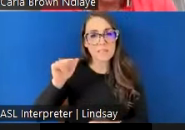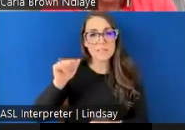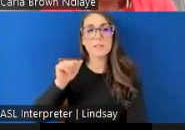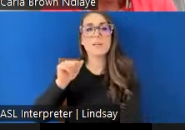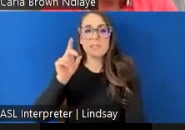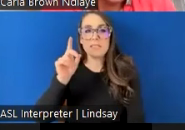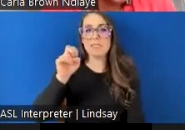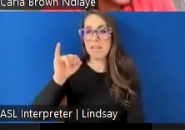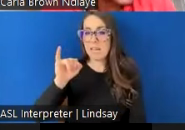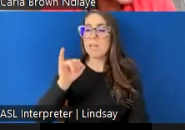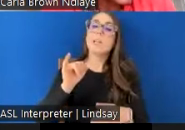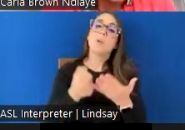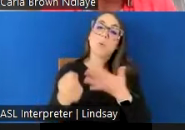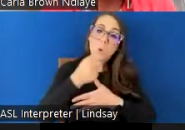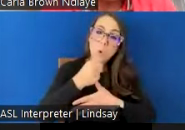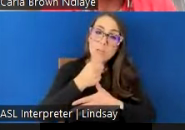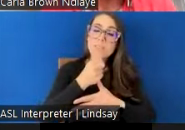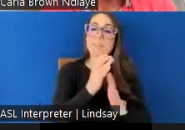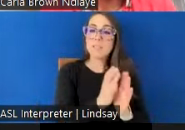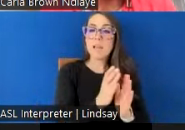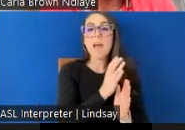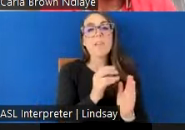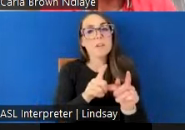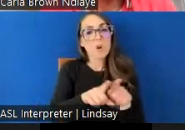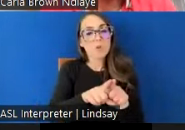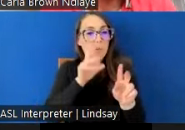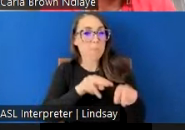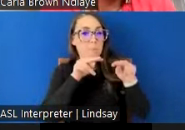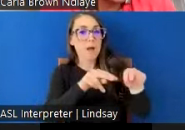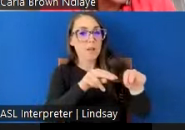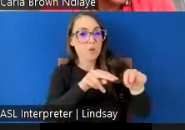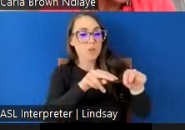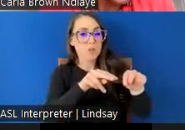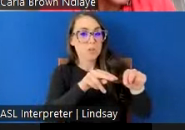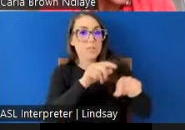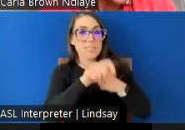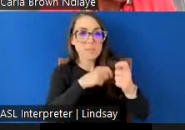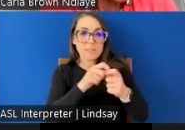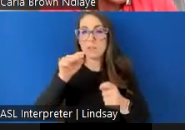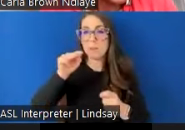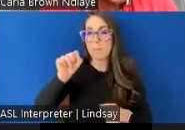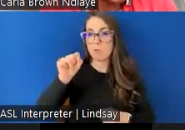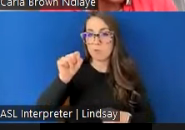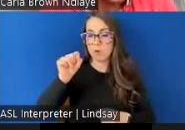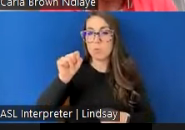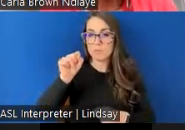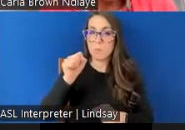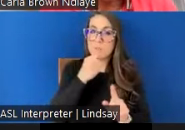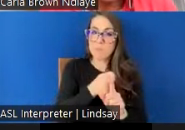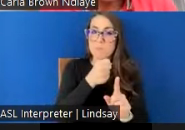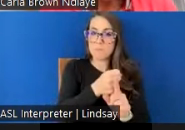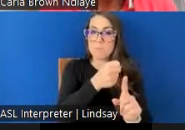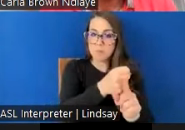and equity inclusion priorities, and monitor specific milestones towards those. But we